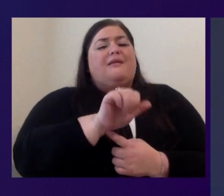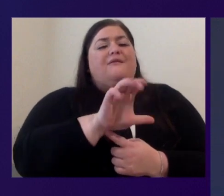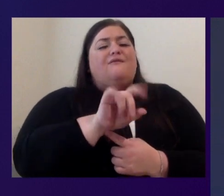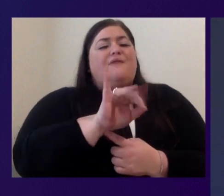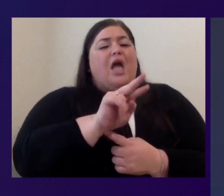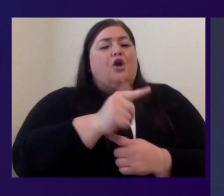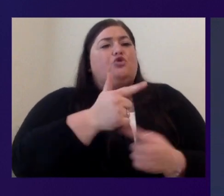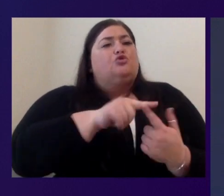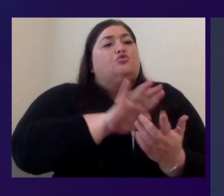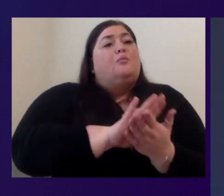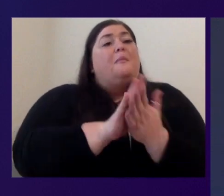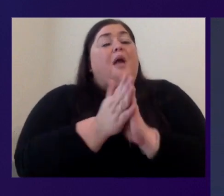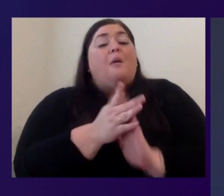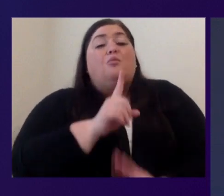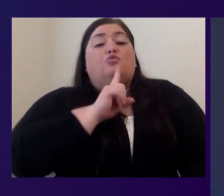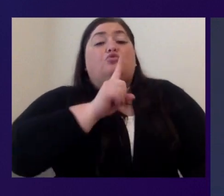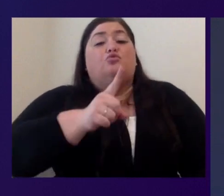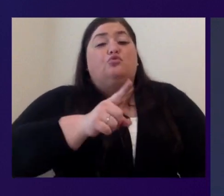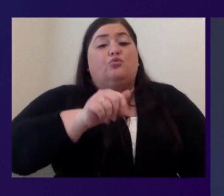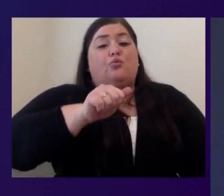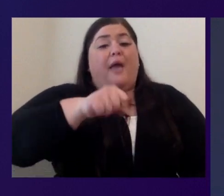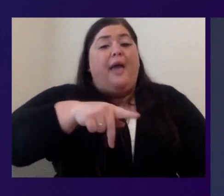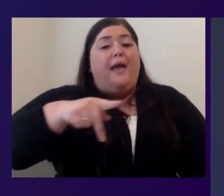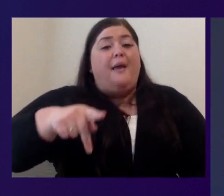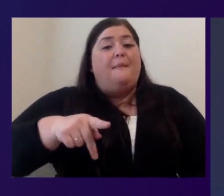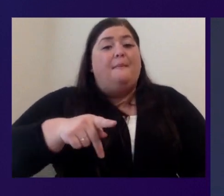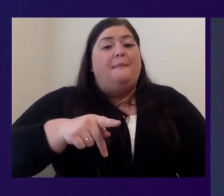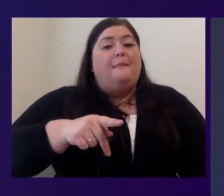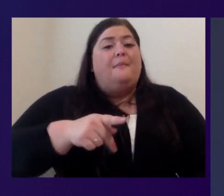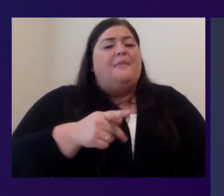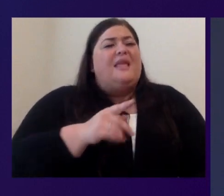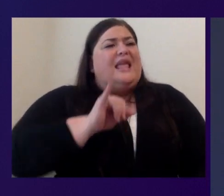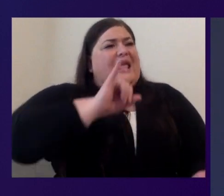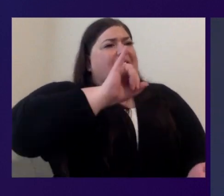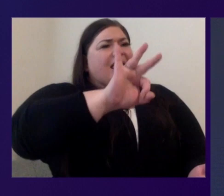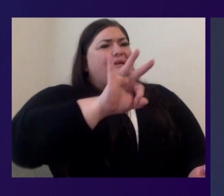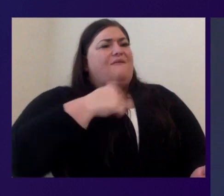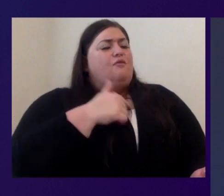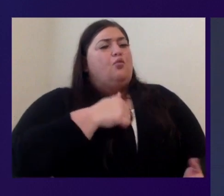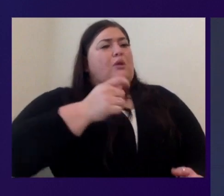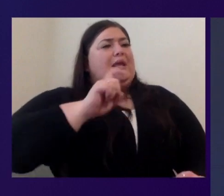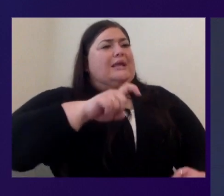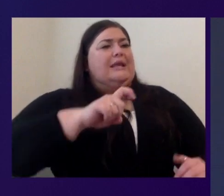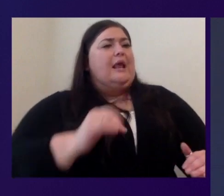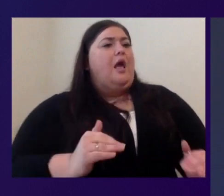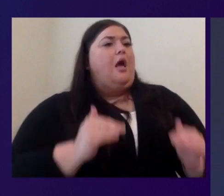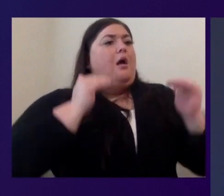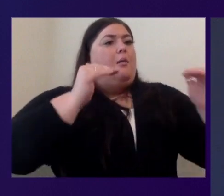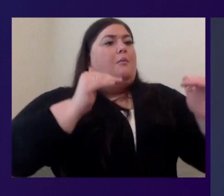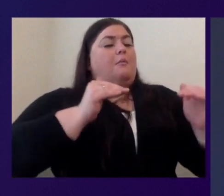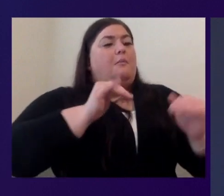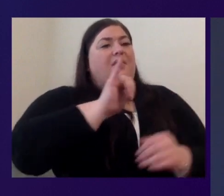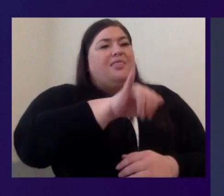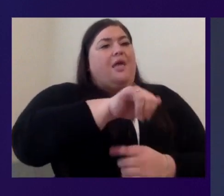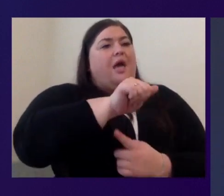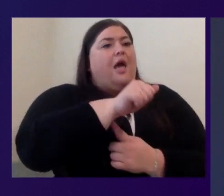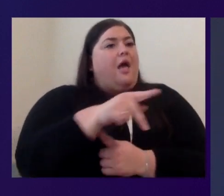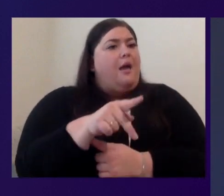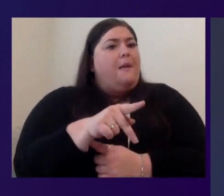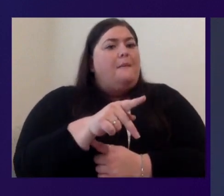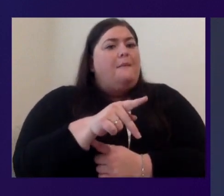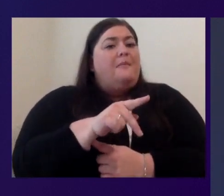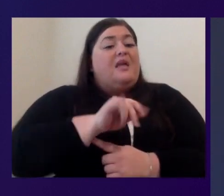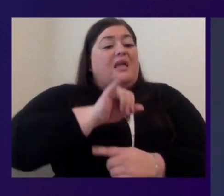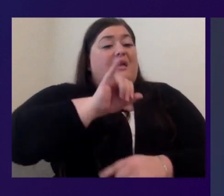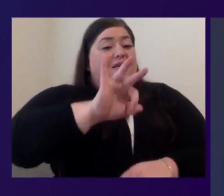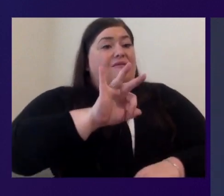application. So let's go back to that and say, okay, what if we need to upgrade that application? Now, if we did refactor it, it